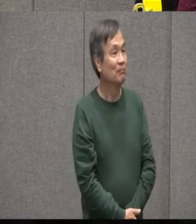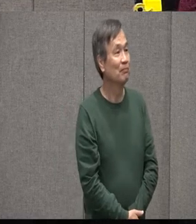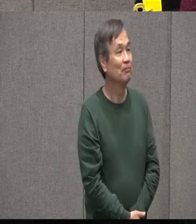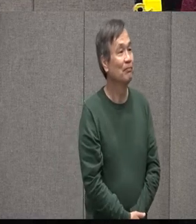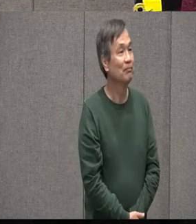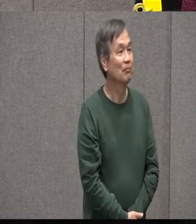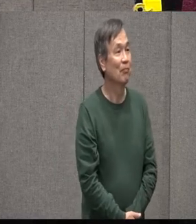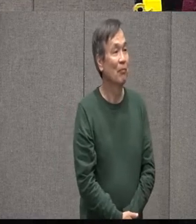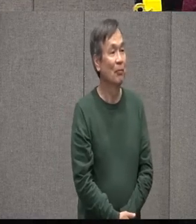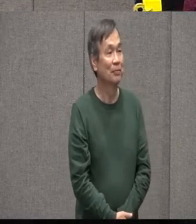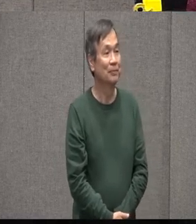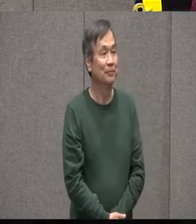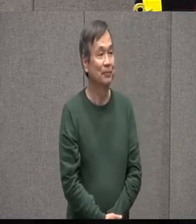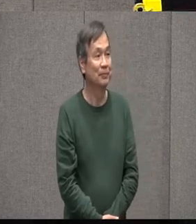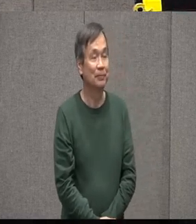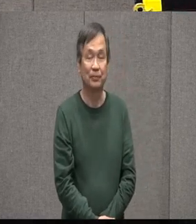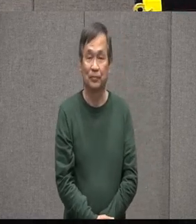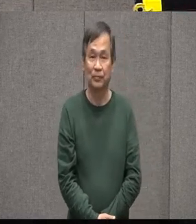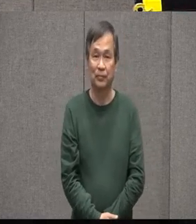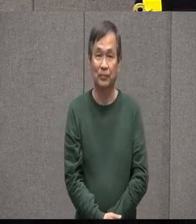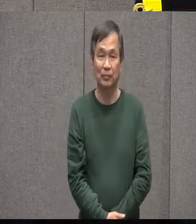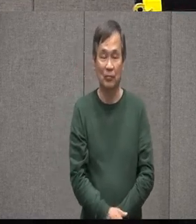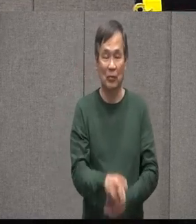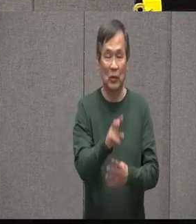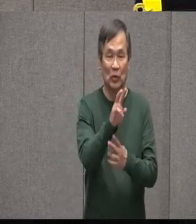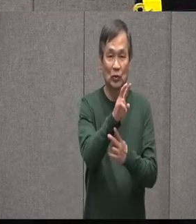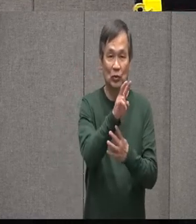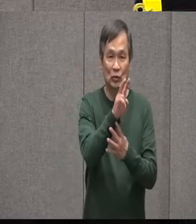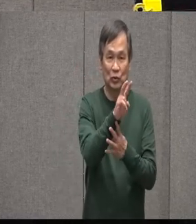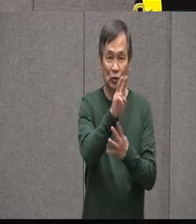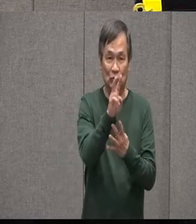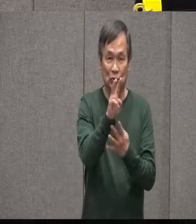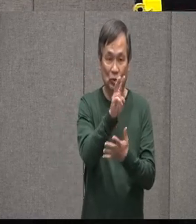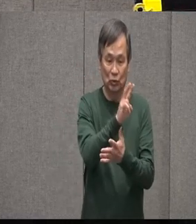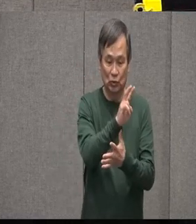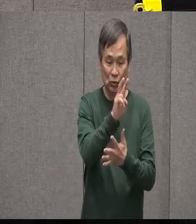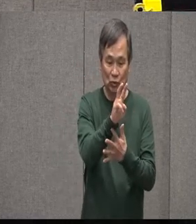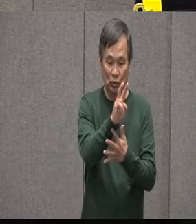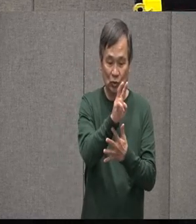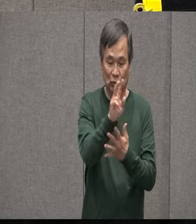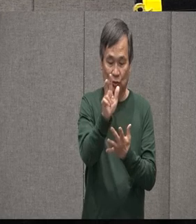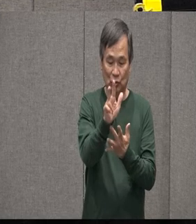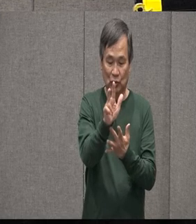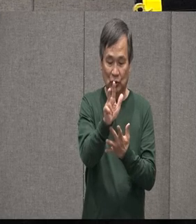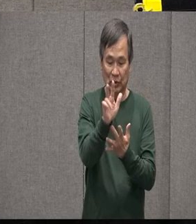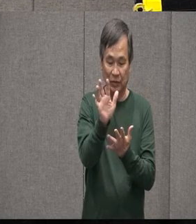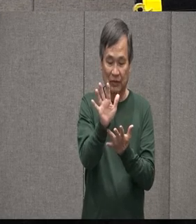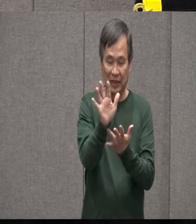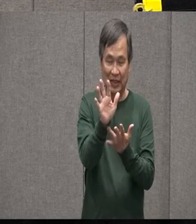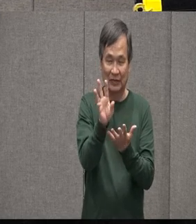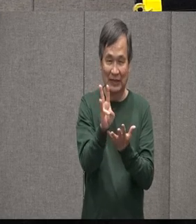Okay. Whew. Well, I have two twos, a three, a five, and a six.